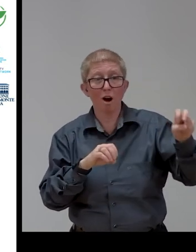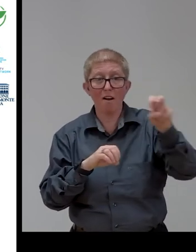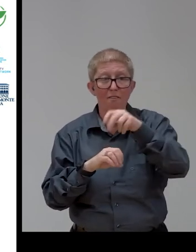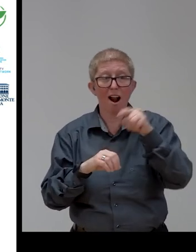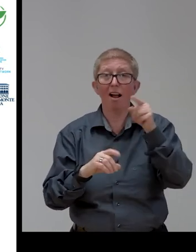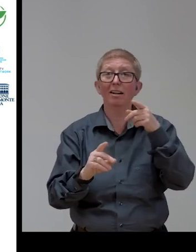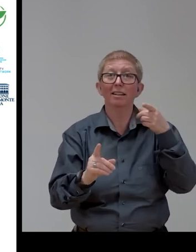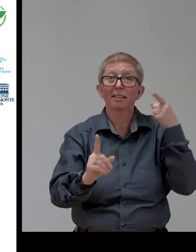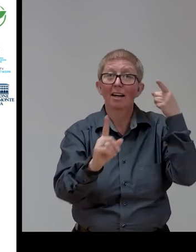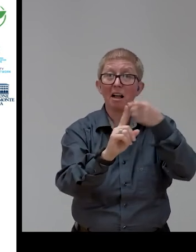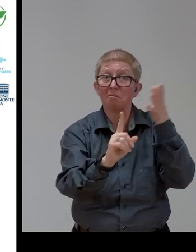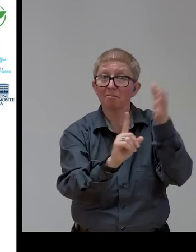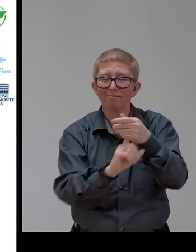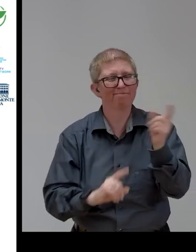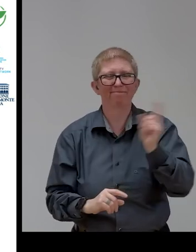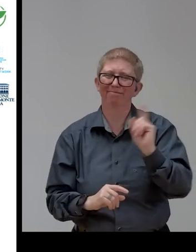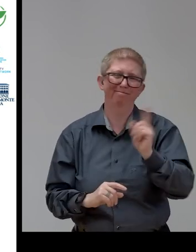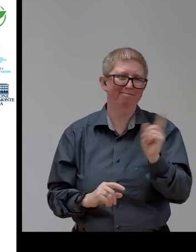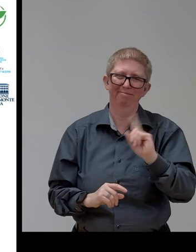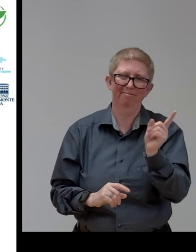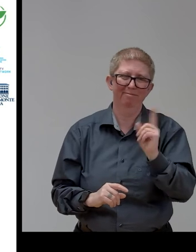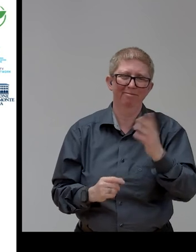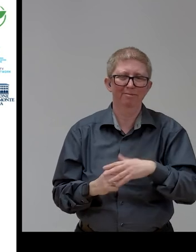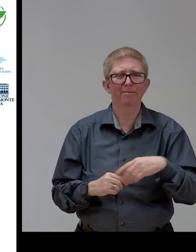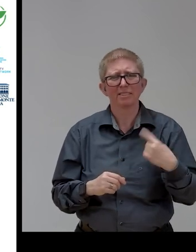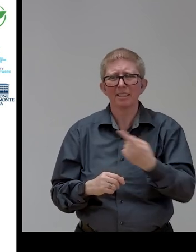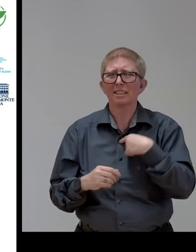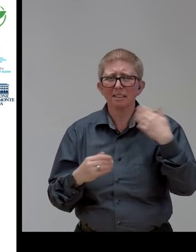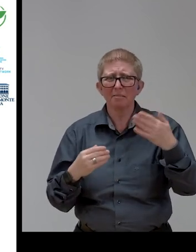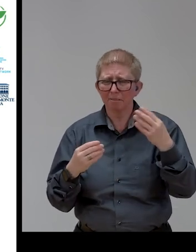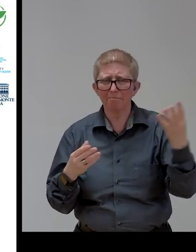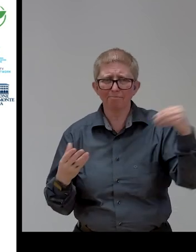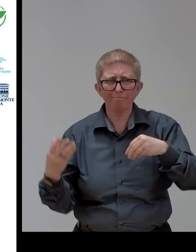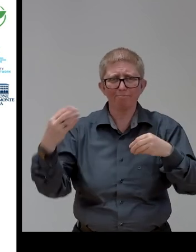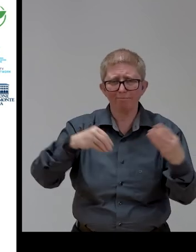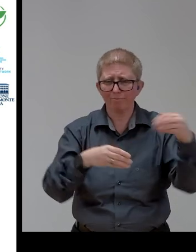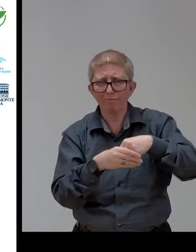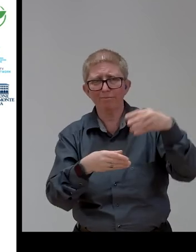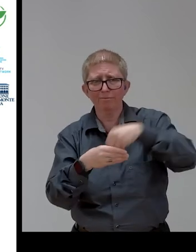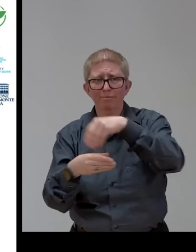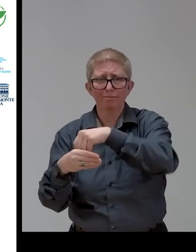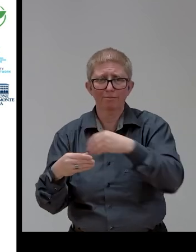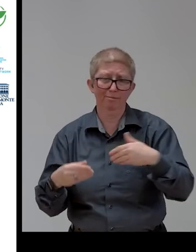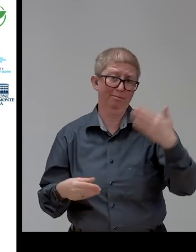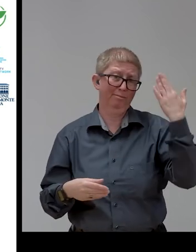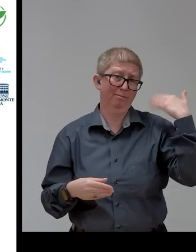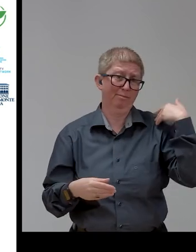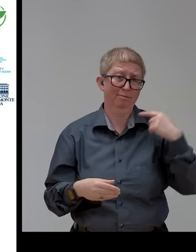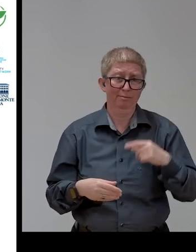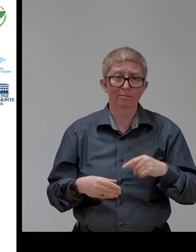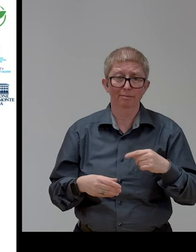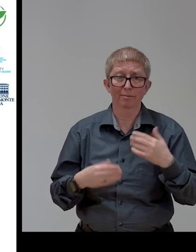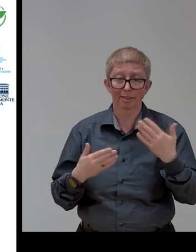on that journey. We embarked on this journey a long time ago. So if we can move to next slide, please.